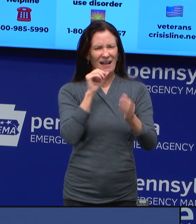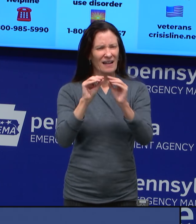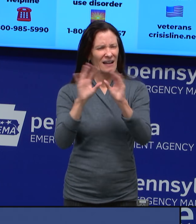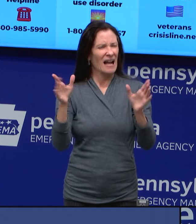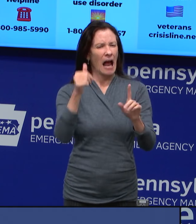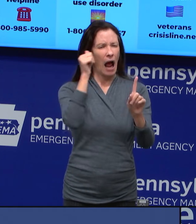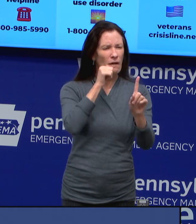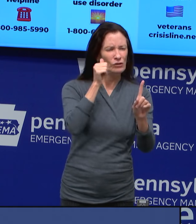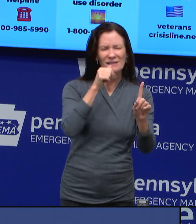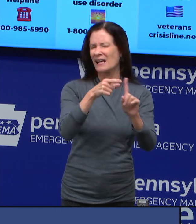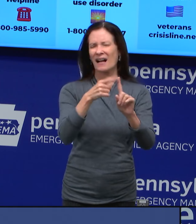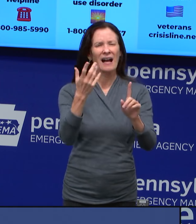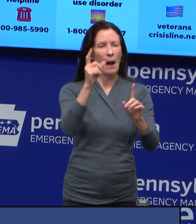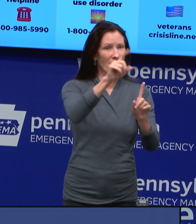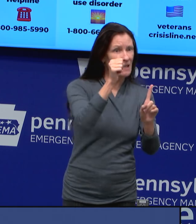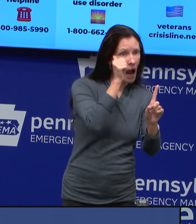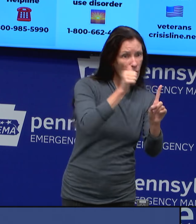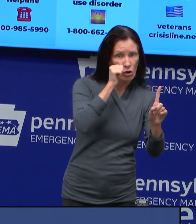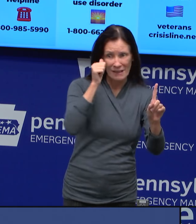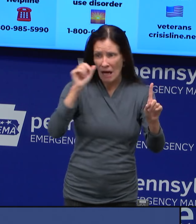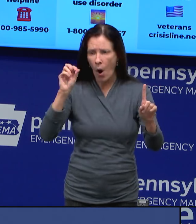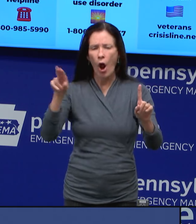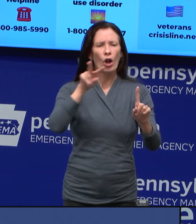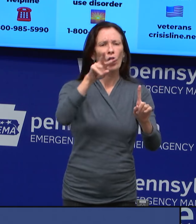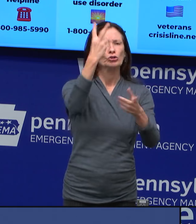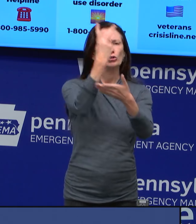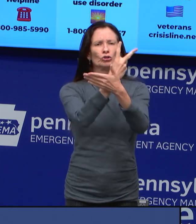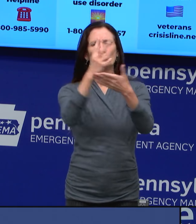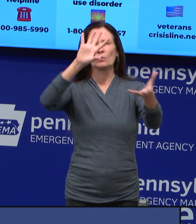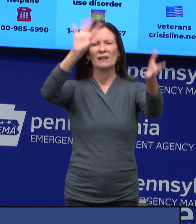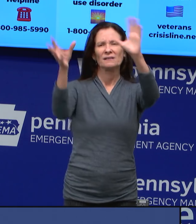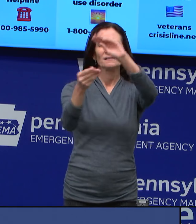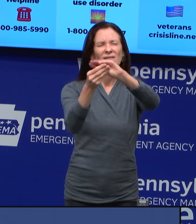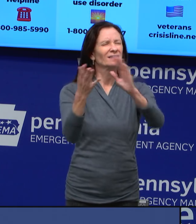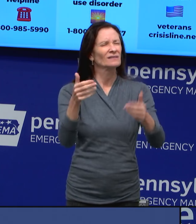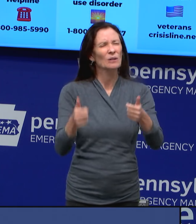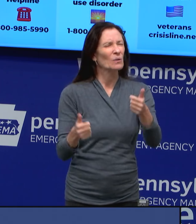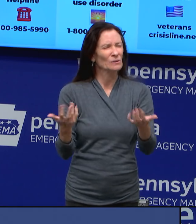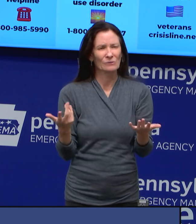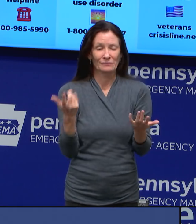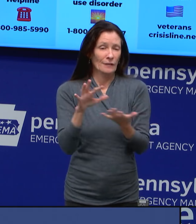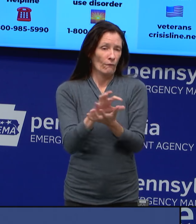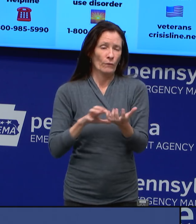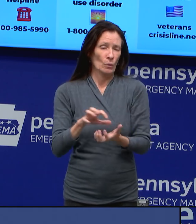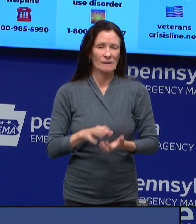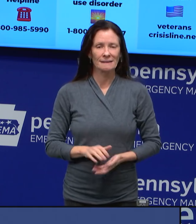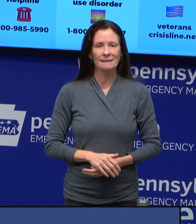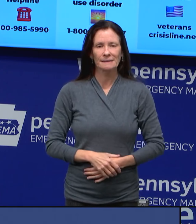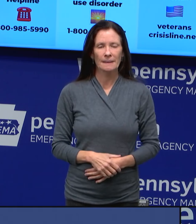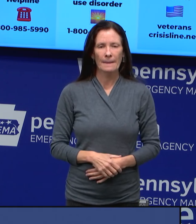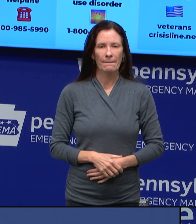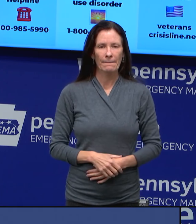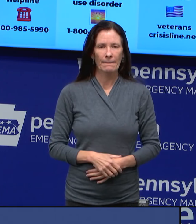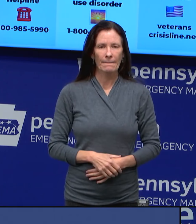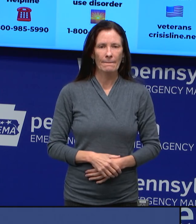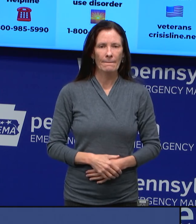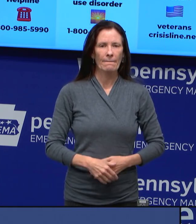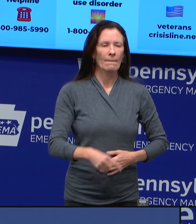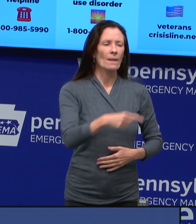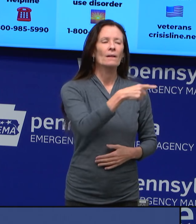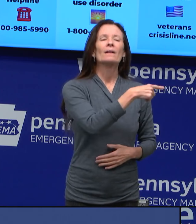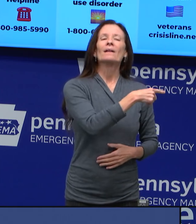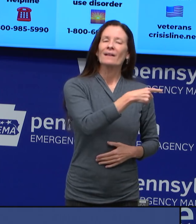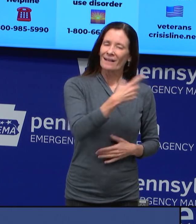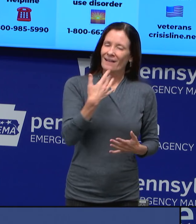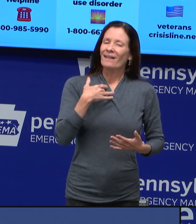total case count? Well, so we have worked to refine that metric, but again, I really don't want to concentrate on that metric. It is something